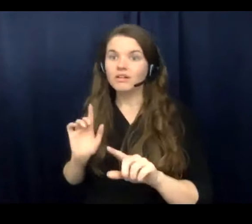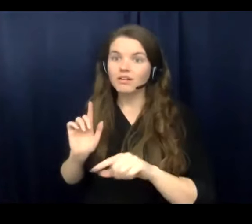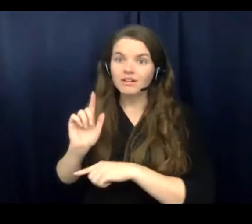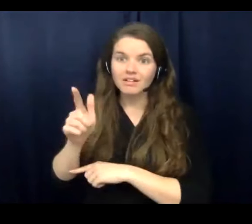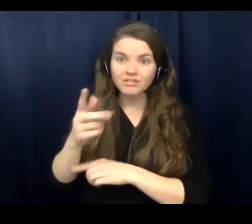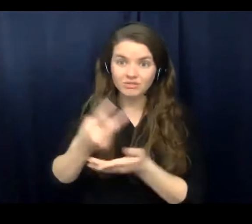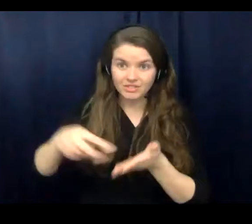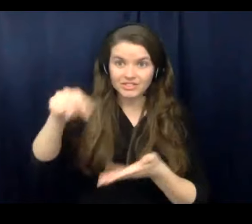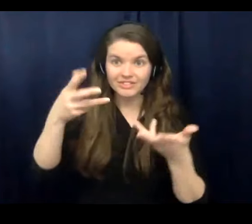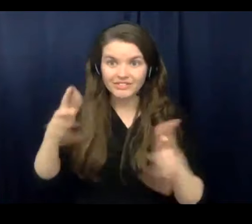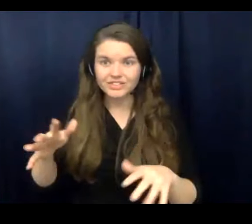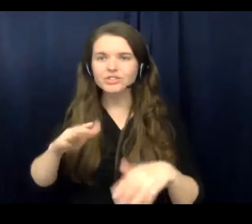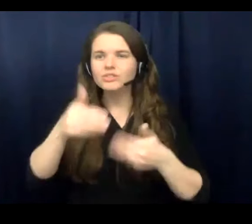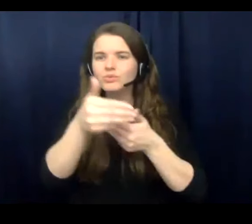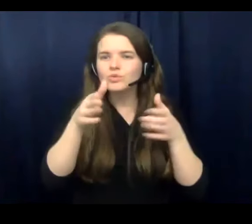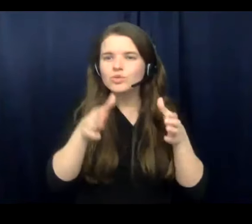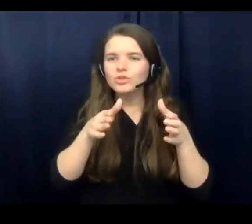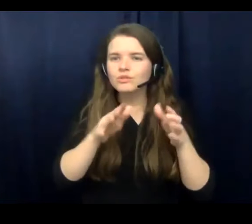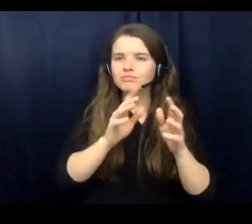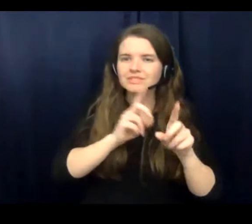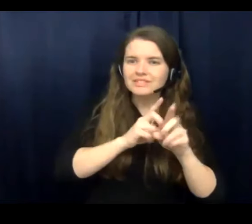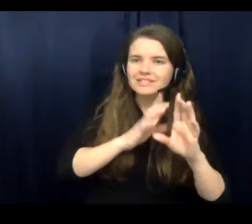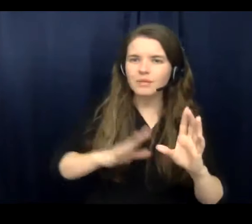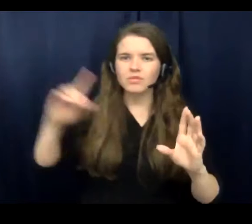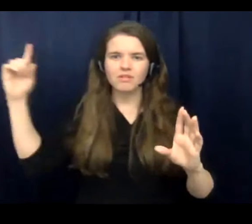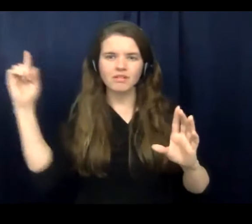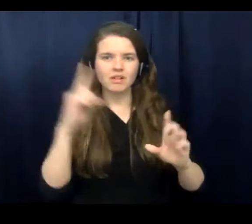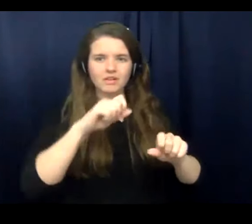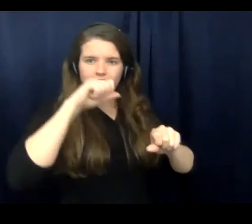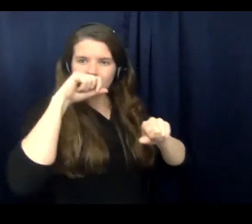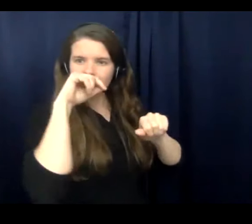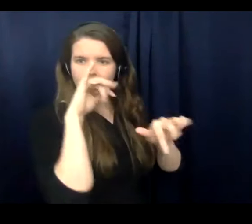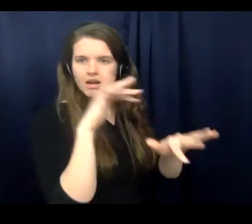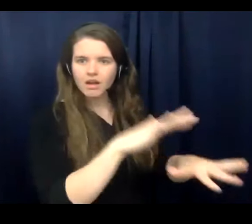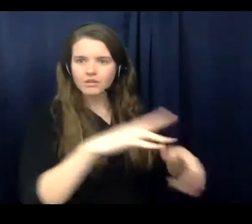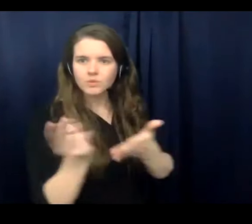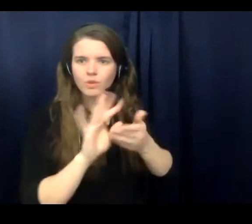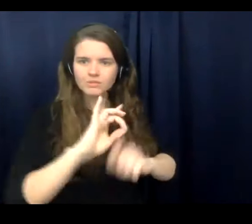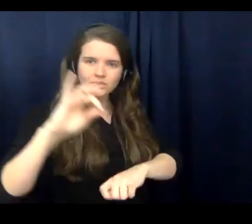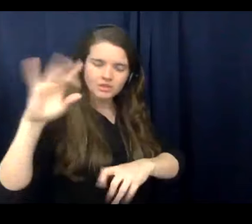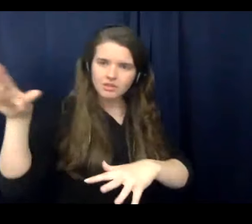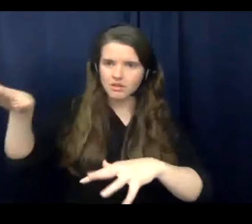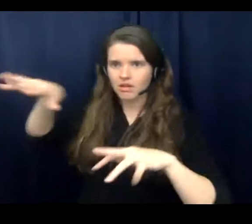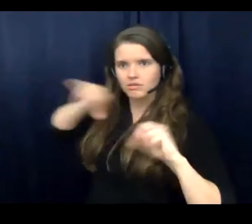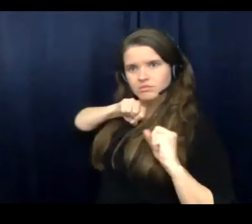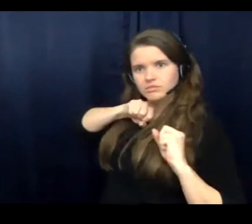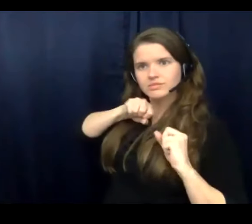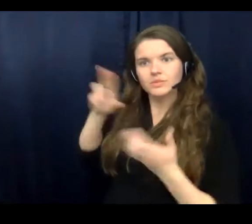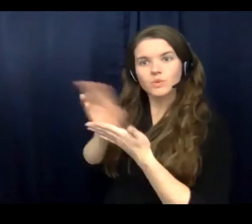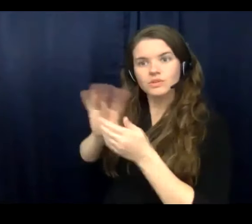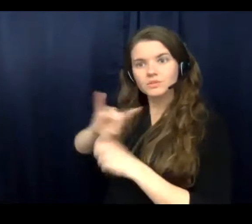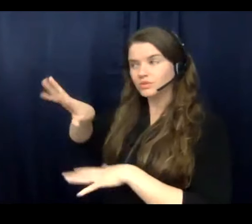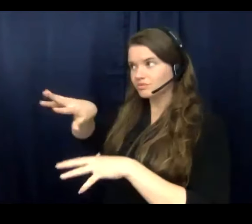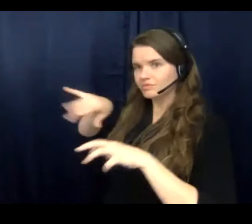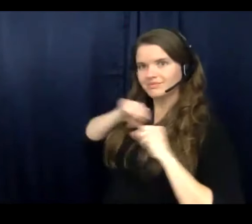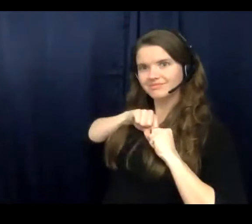his resurrection, when he appeared, that he breathed and he said, receive the Holy Spirit. Because you see, receiving that Holy Spirit